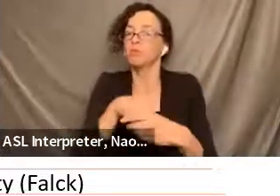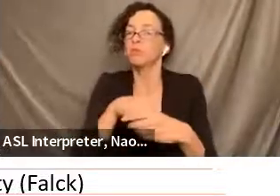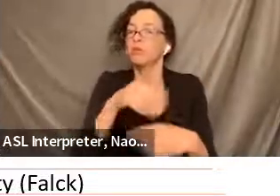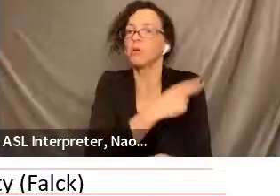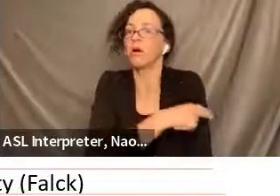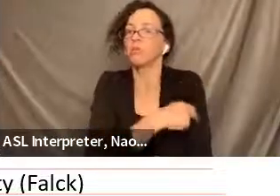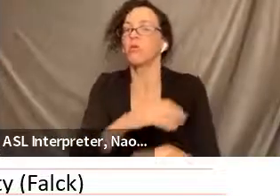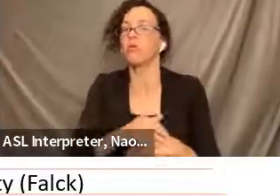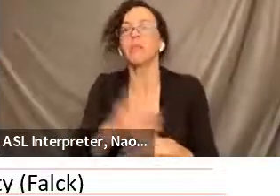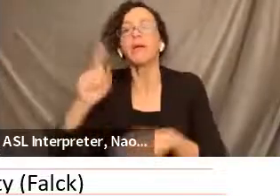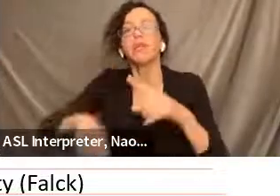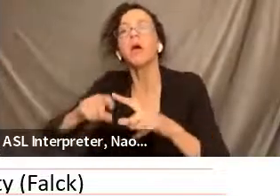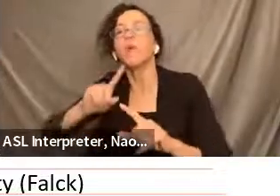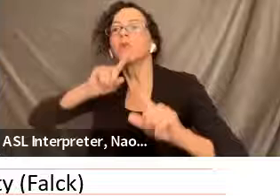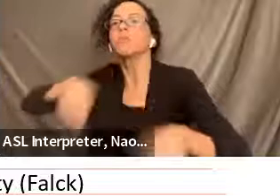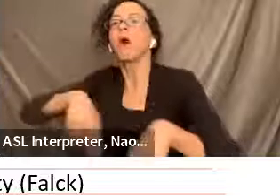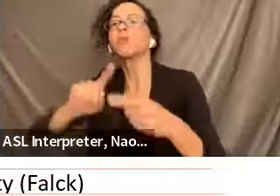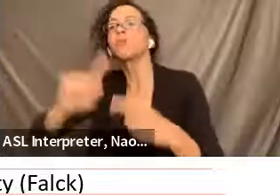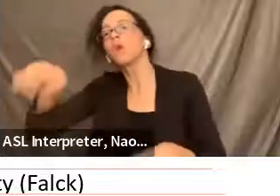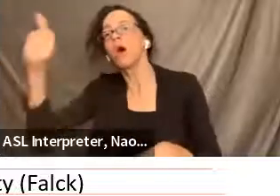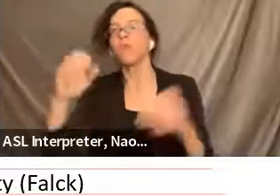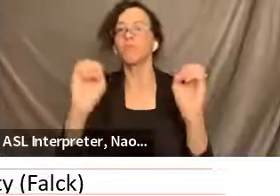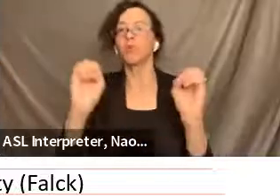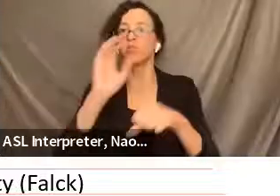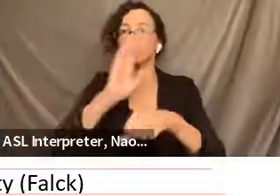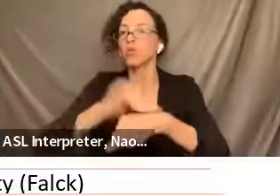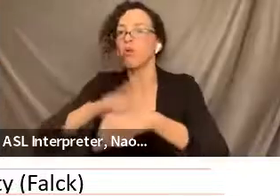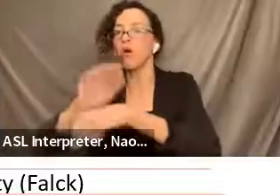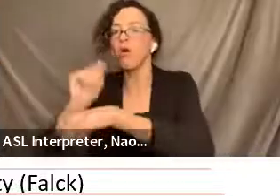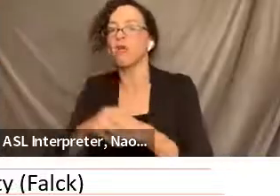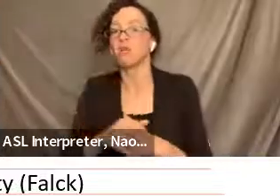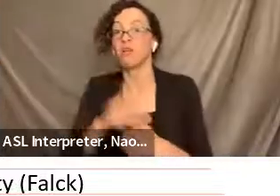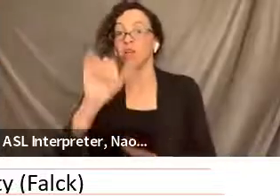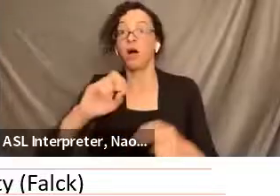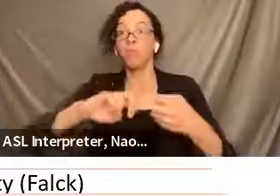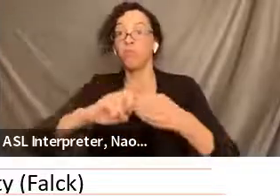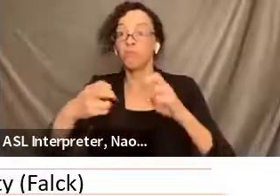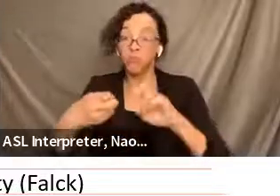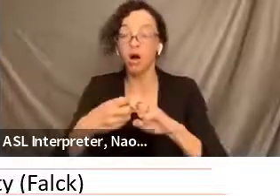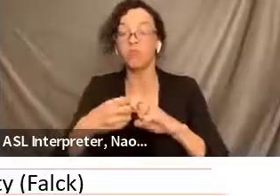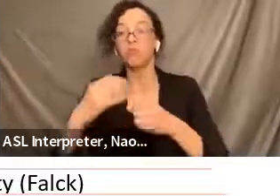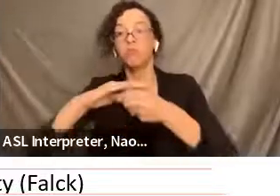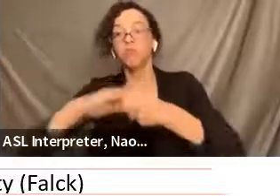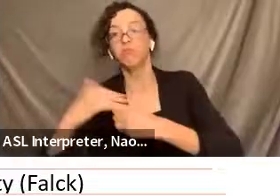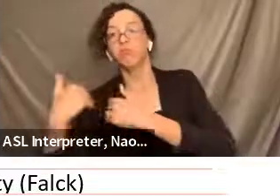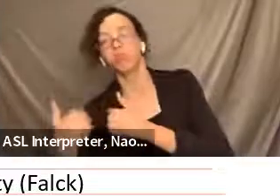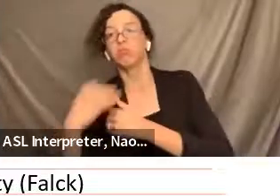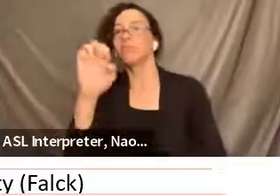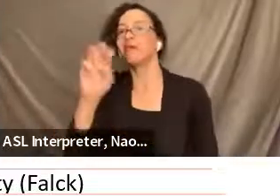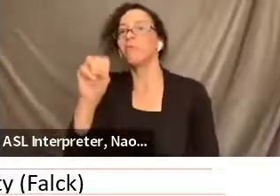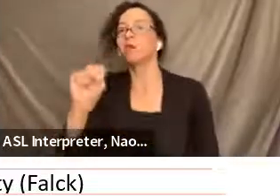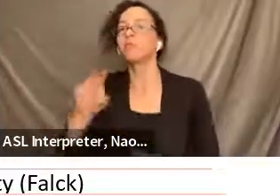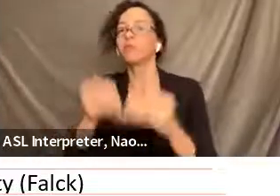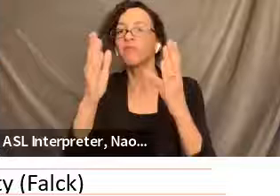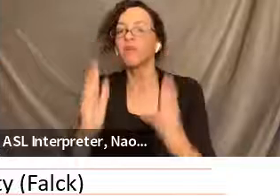just pushes the problem down to the EMS providers at all levels and ends up affecting